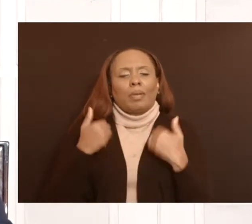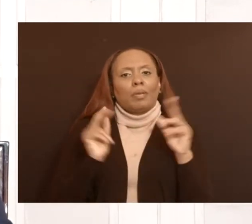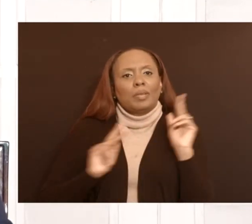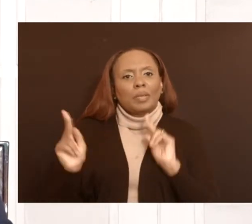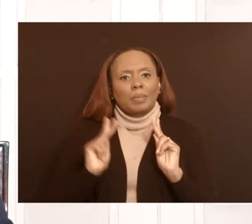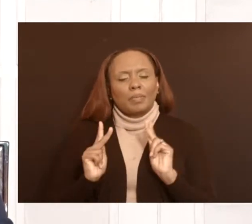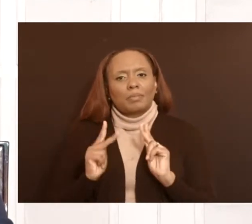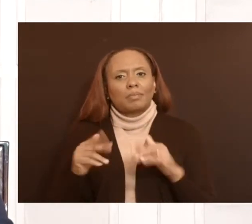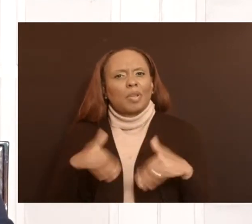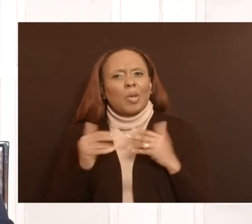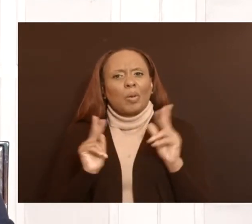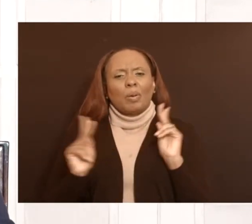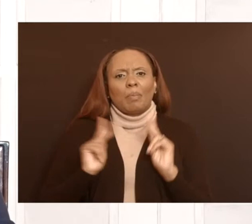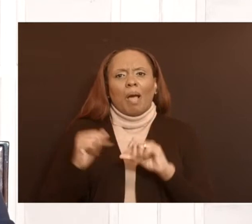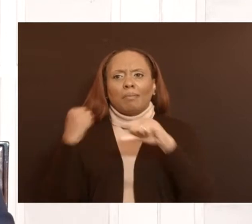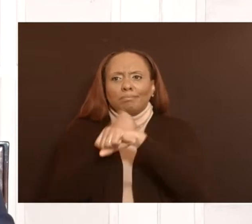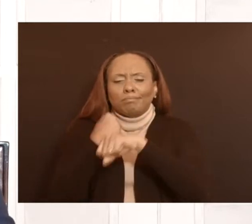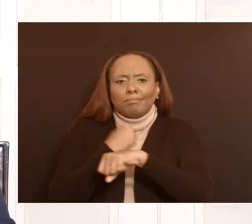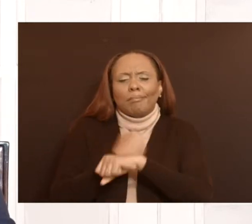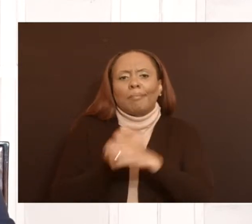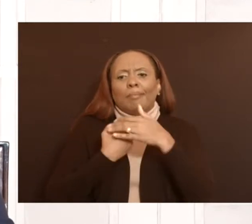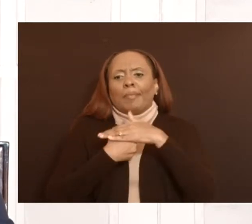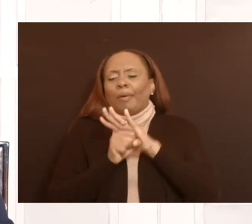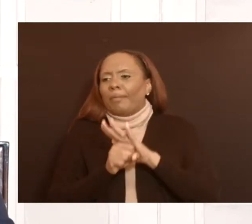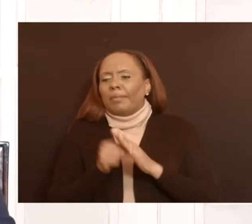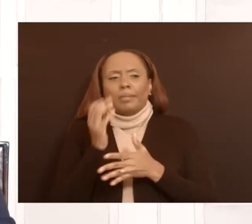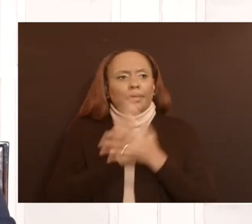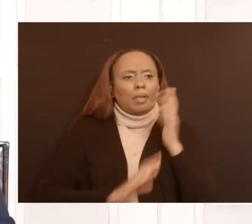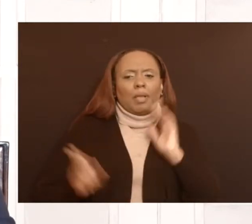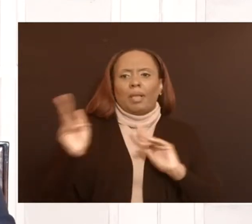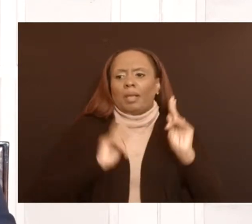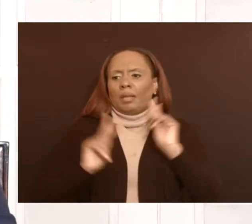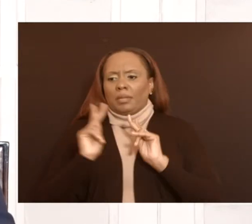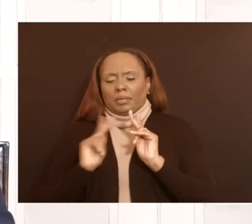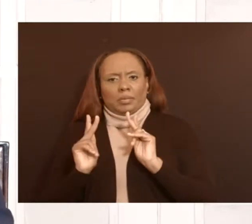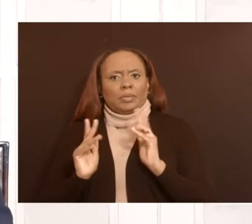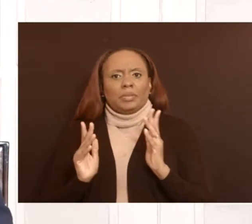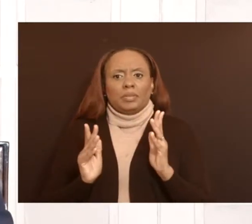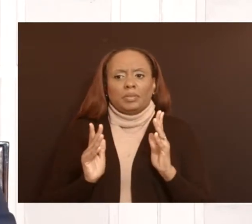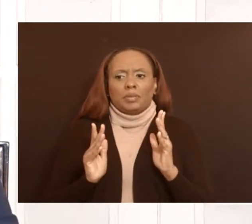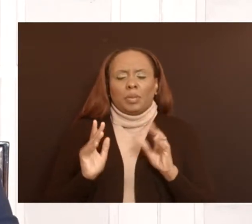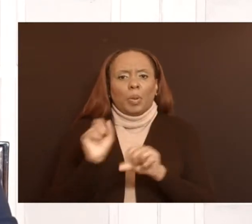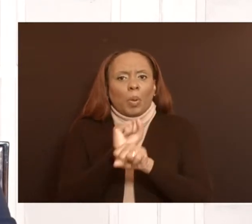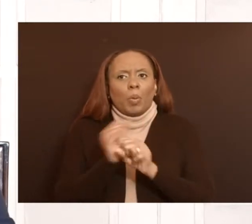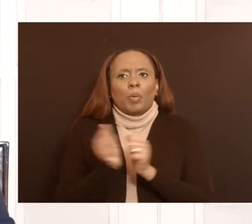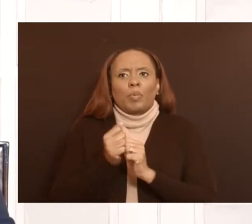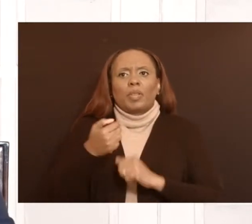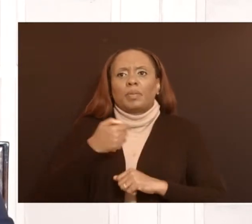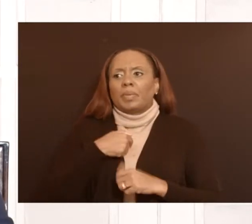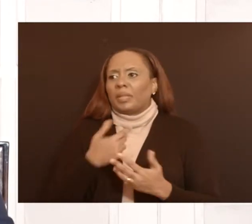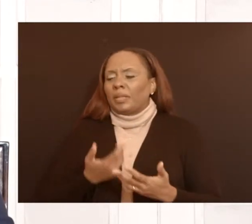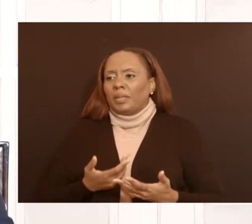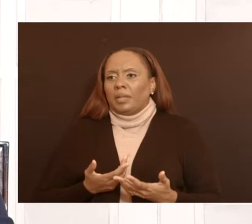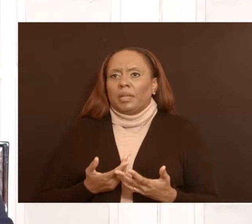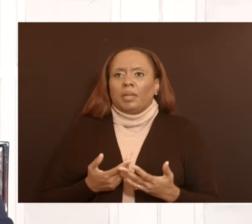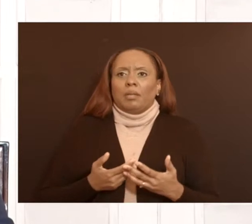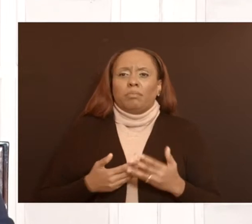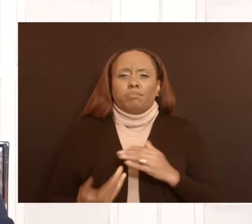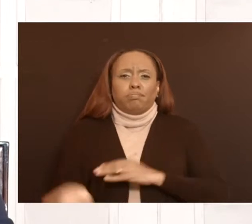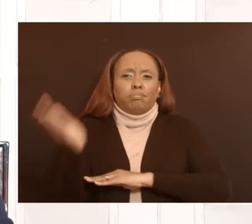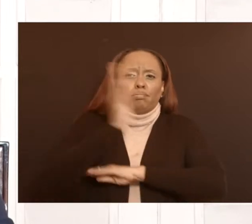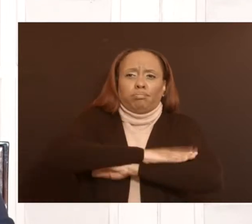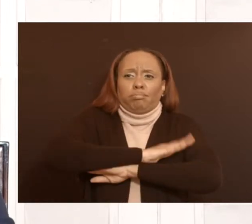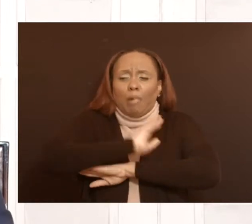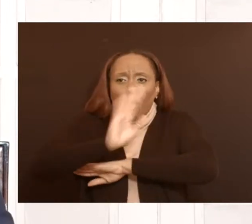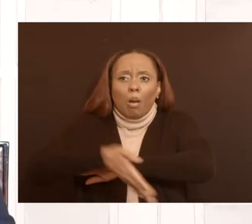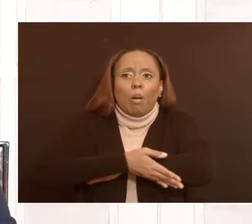at the facility in the fight against COVID. They've given up their time. They potentially have even practiced to give it their lives in the fight against